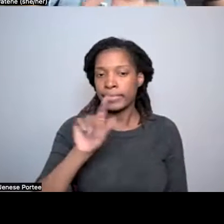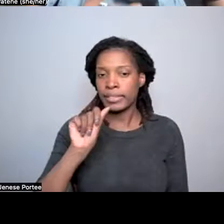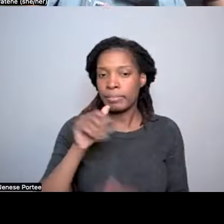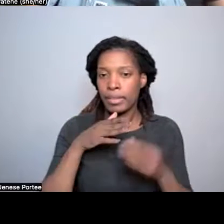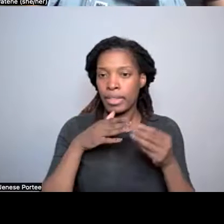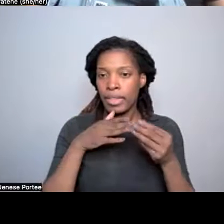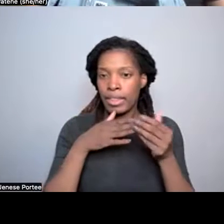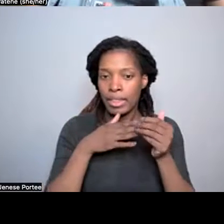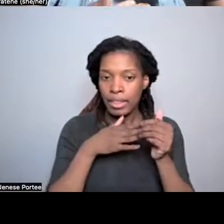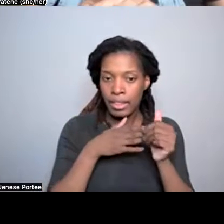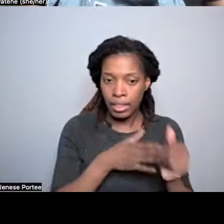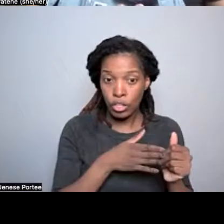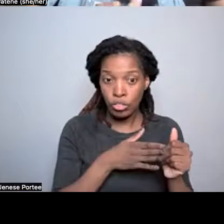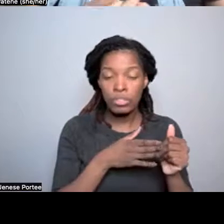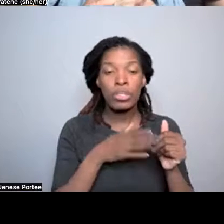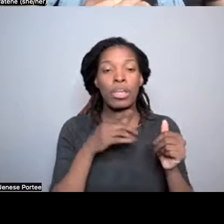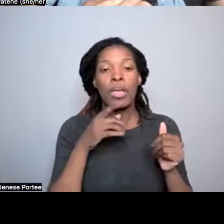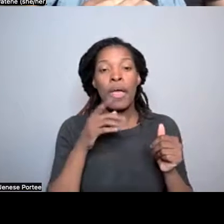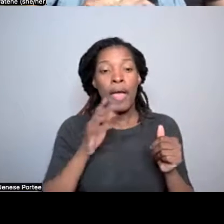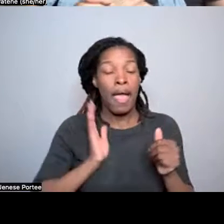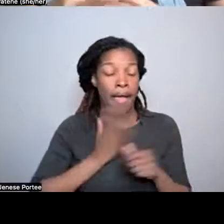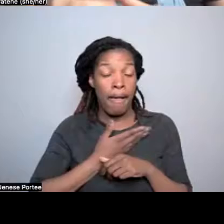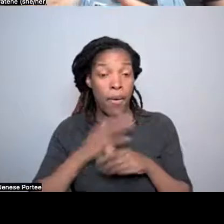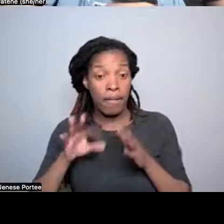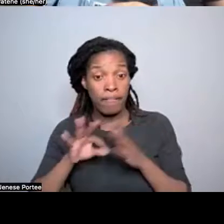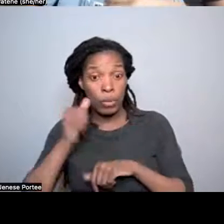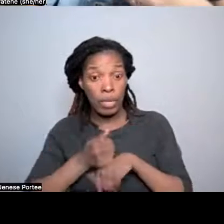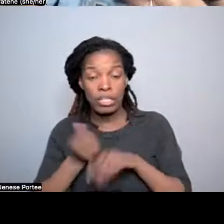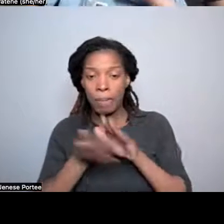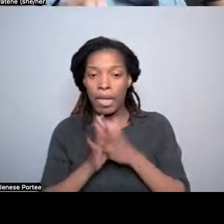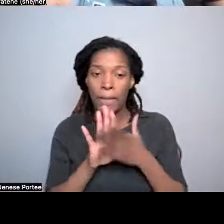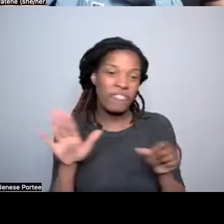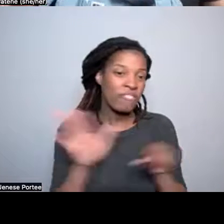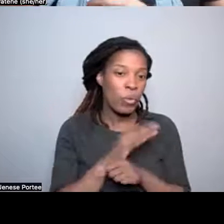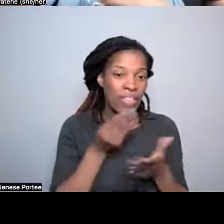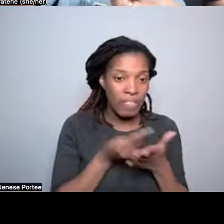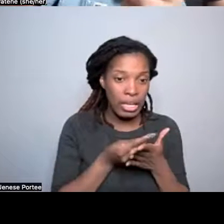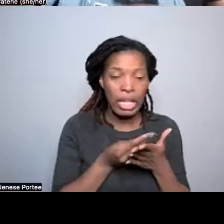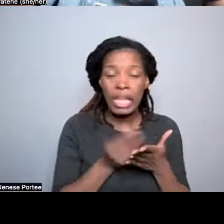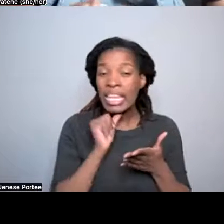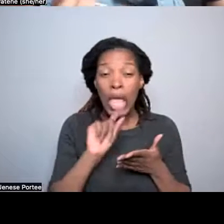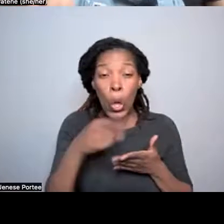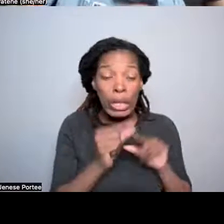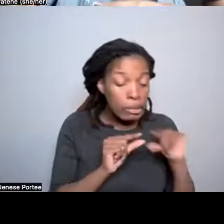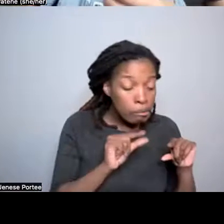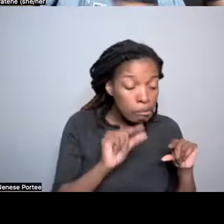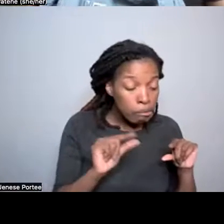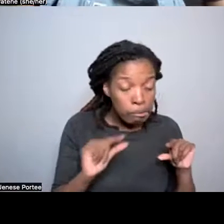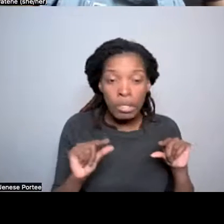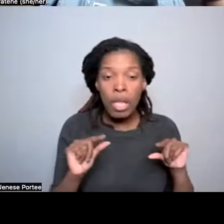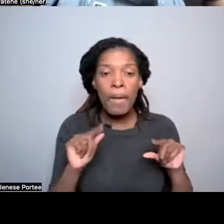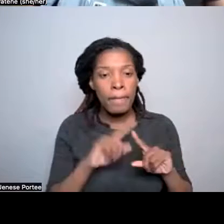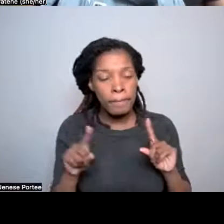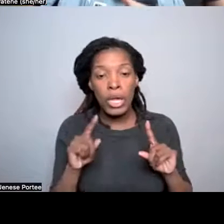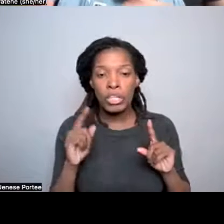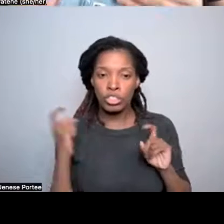disability-led innovation become fully funded and not just piecemeal bits and pieces here and there from charitable